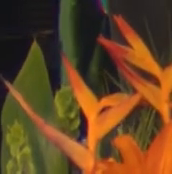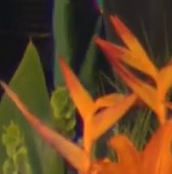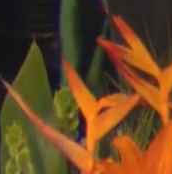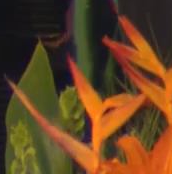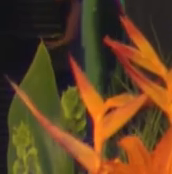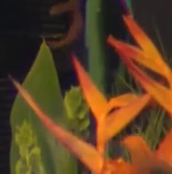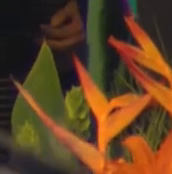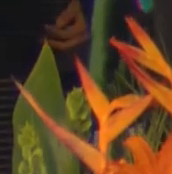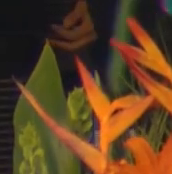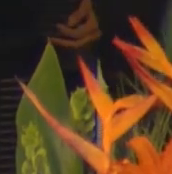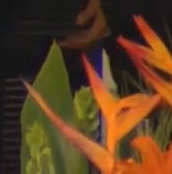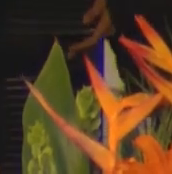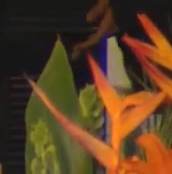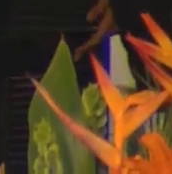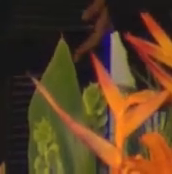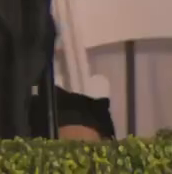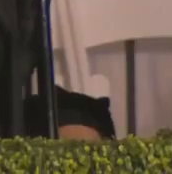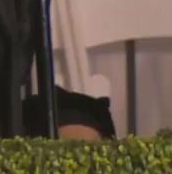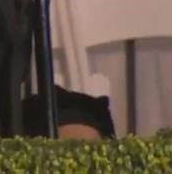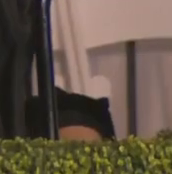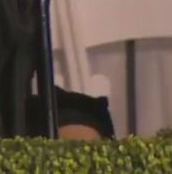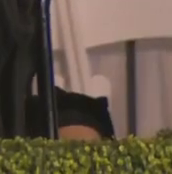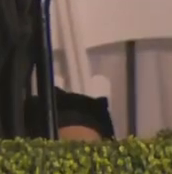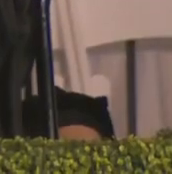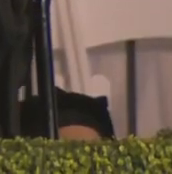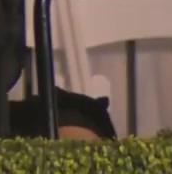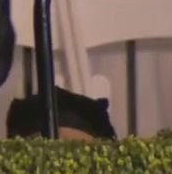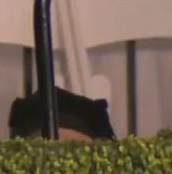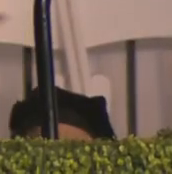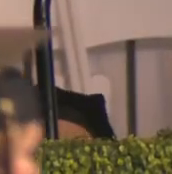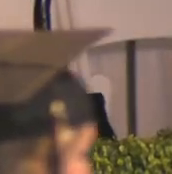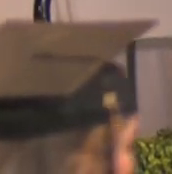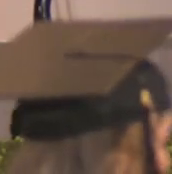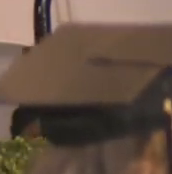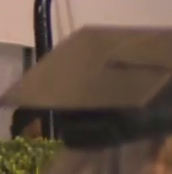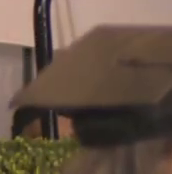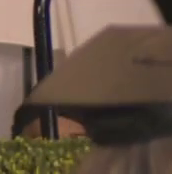Mariana Hernandez. Christian Herrera.